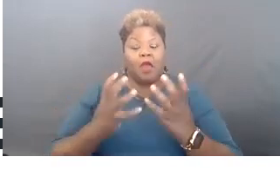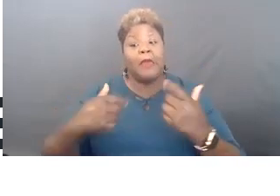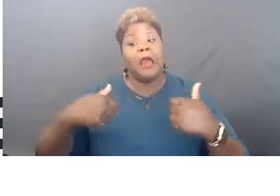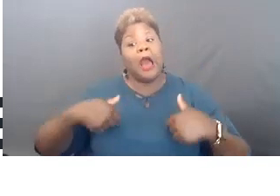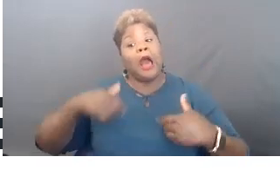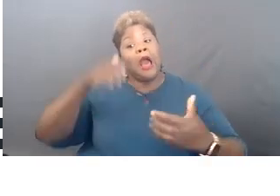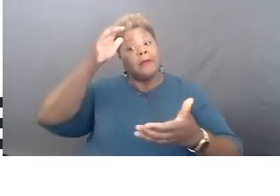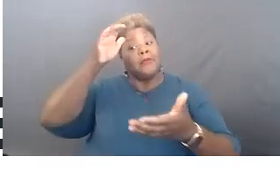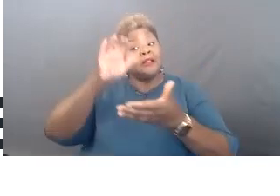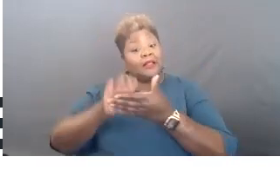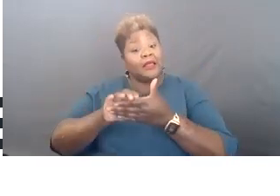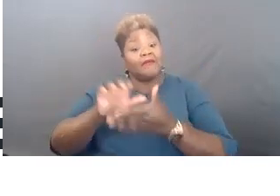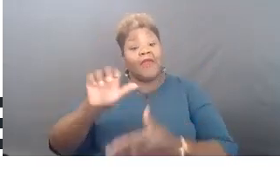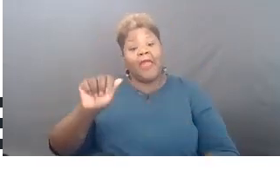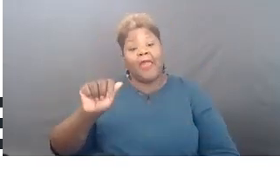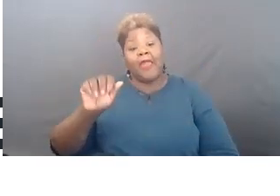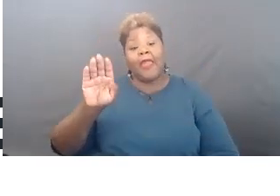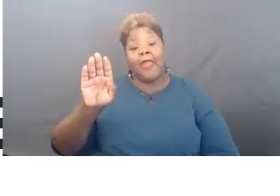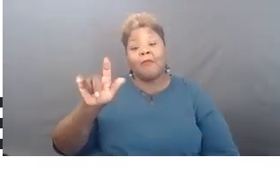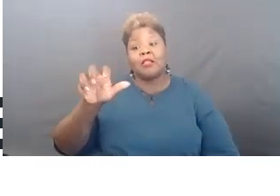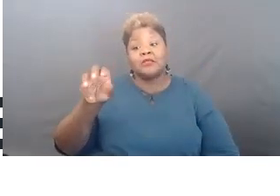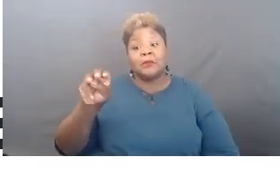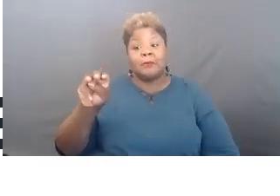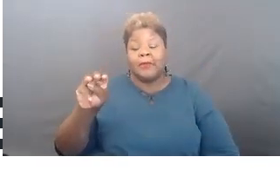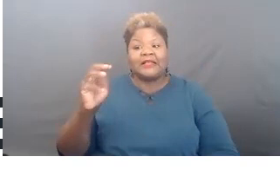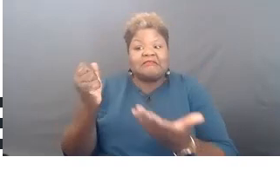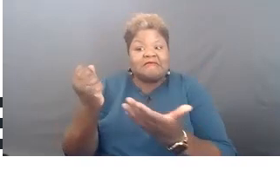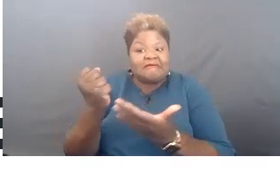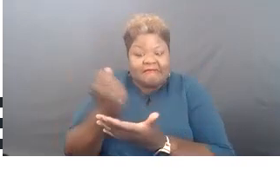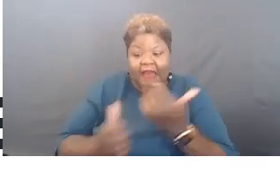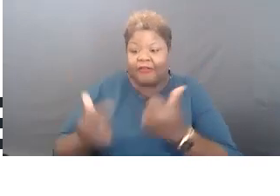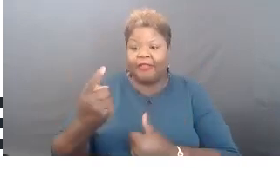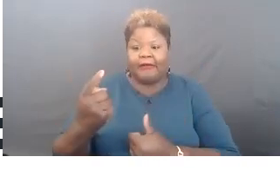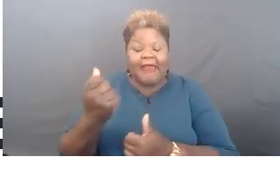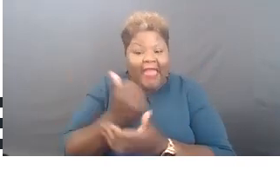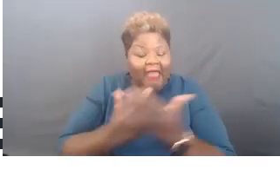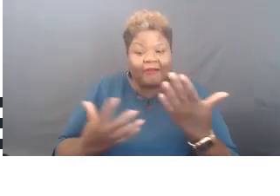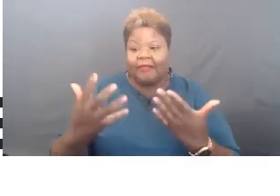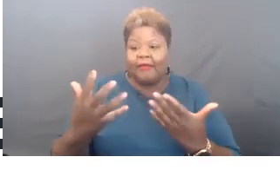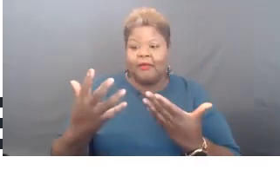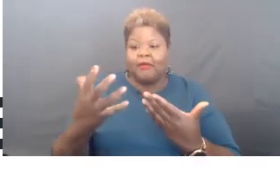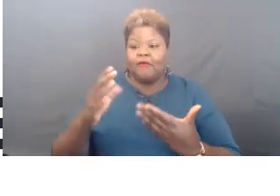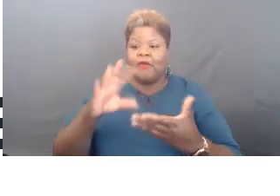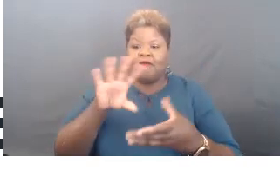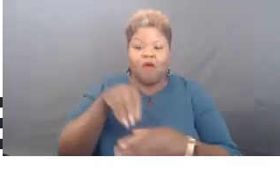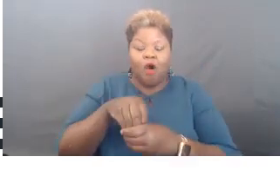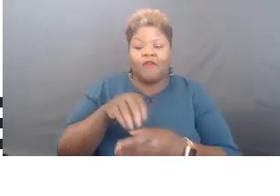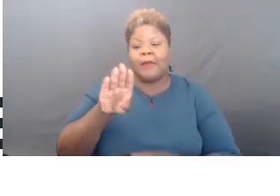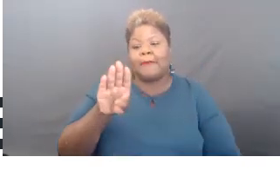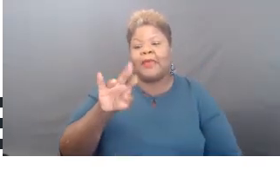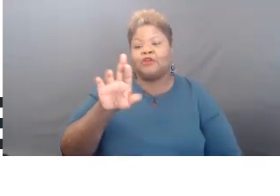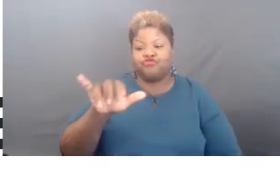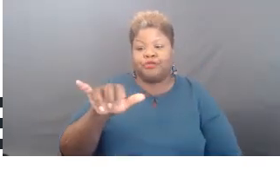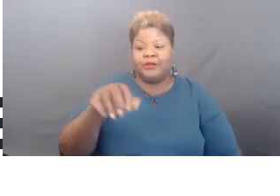believe that ableism has its tentacles in every single form of bigotry in this country, if not